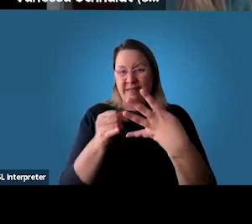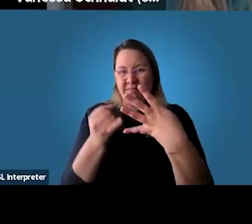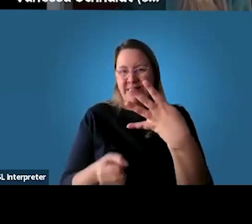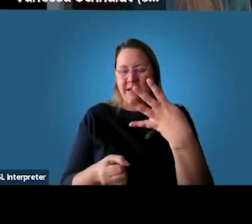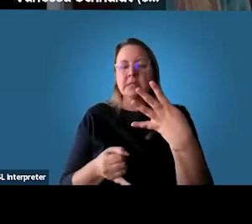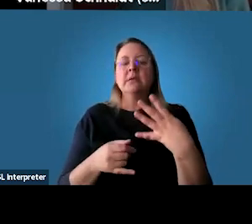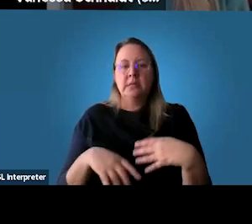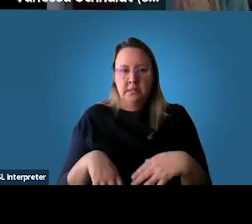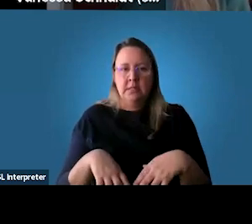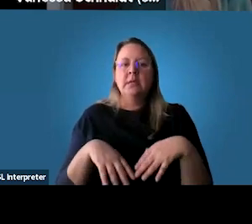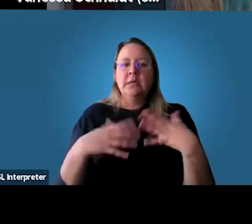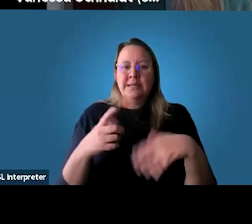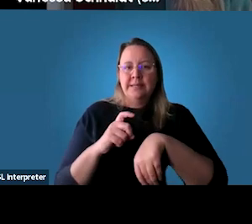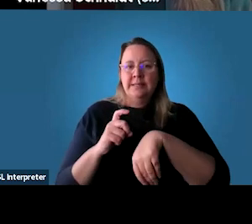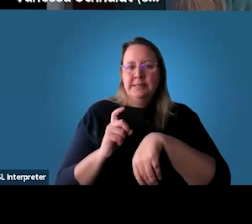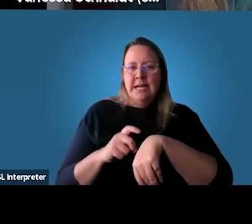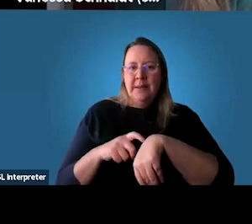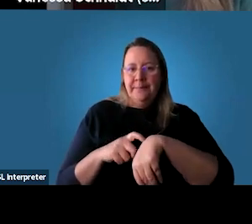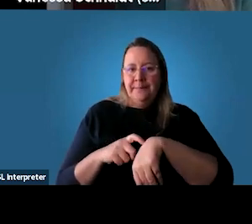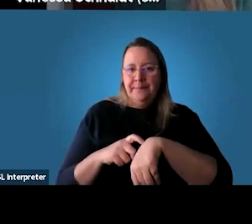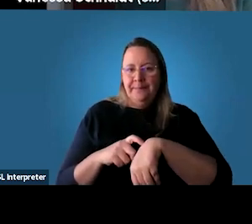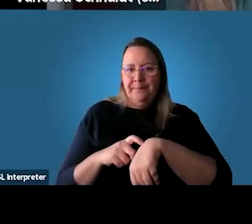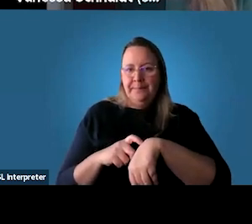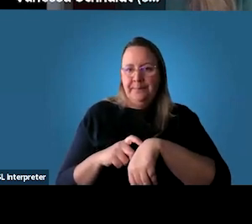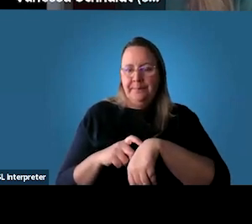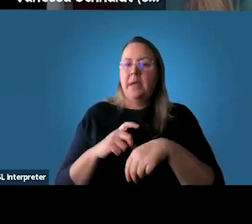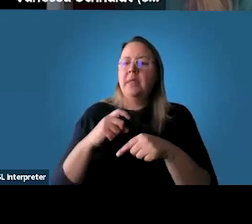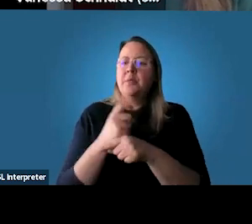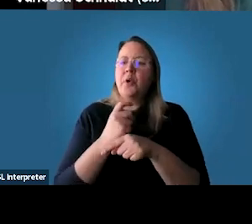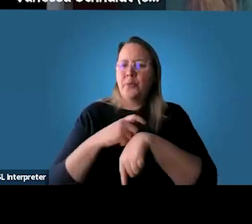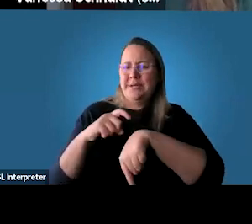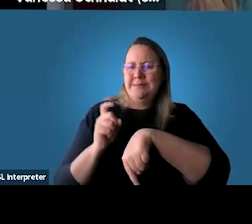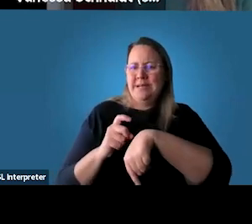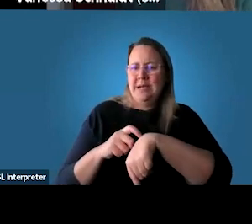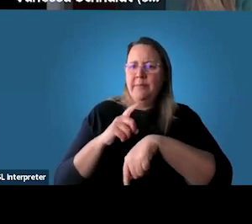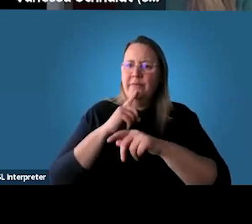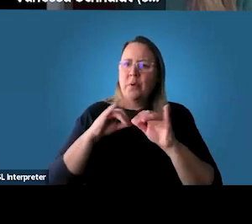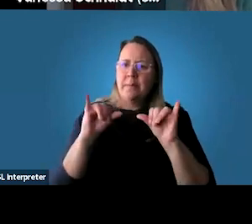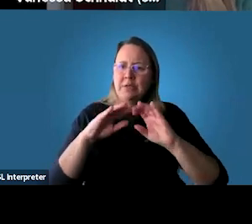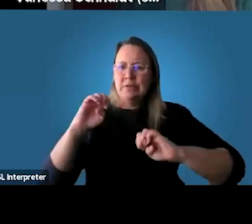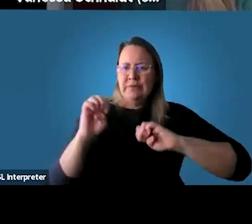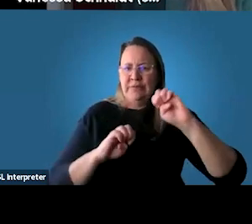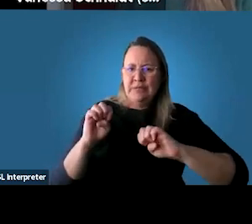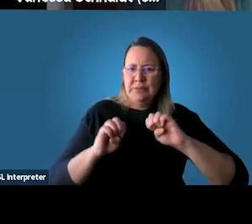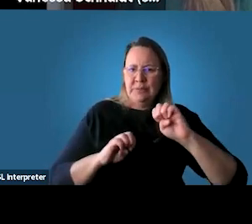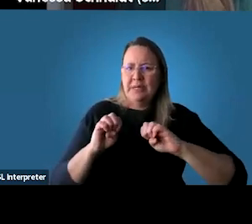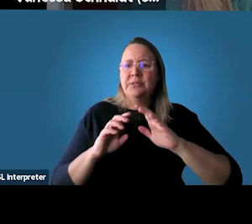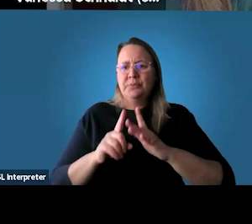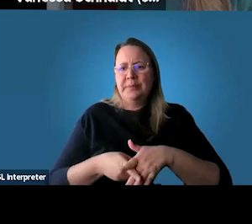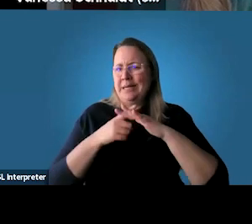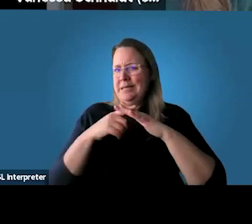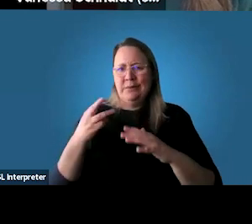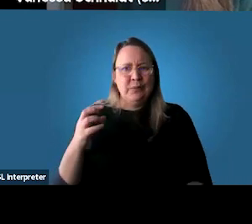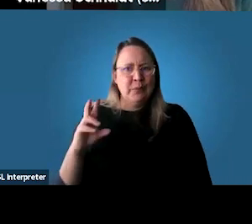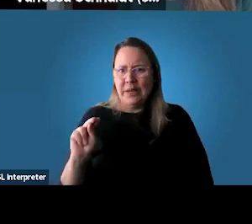that I often hear is, when is the ideal time for the measurement and evaluation process to begin?